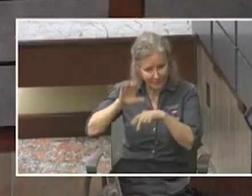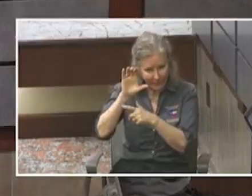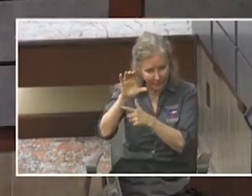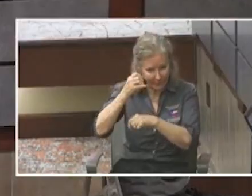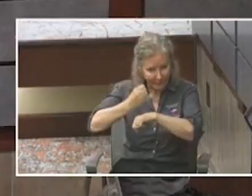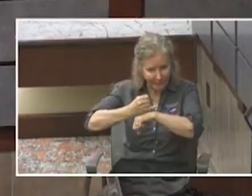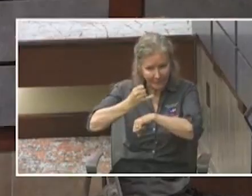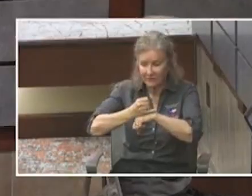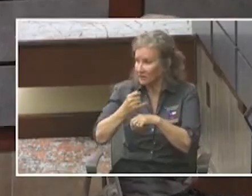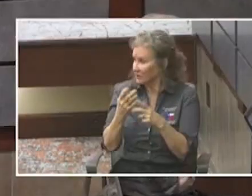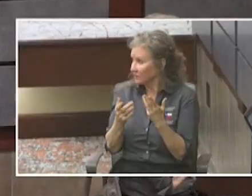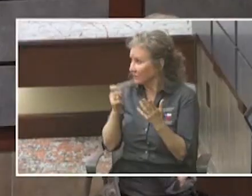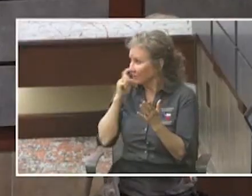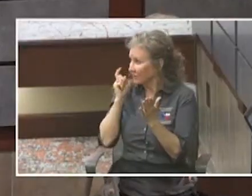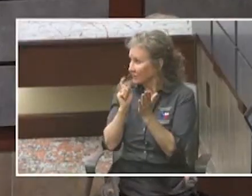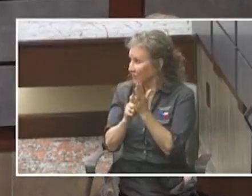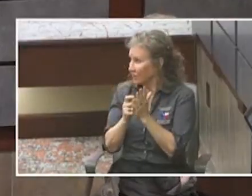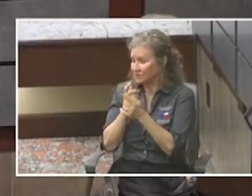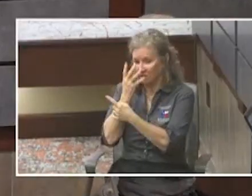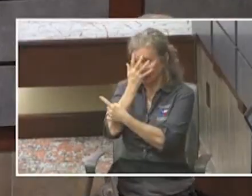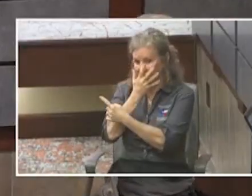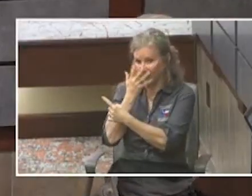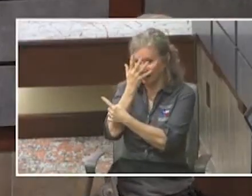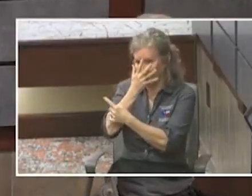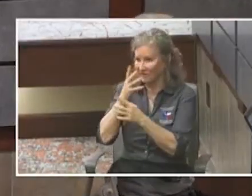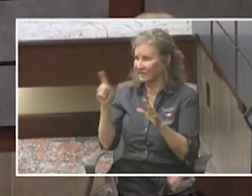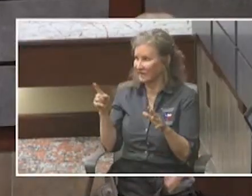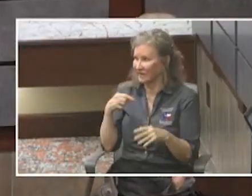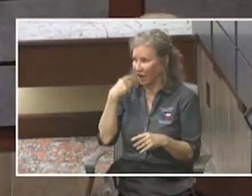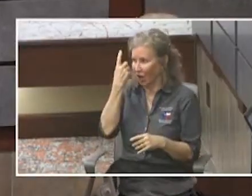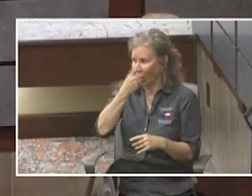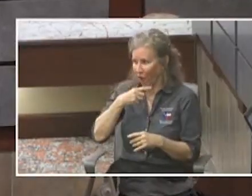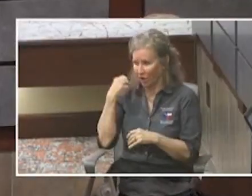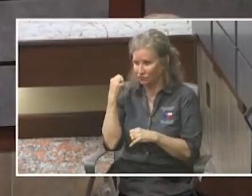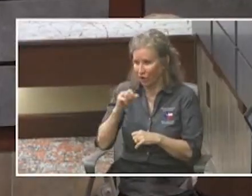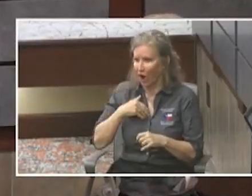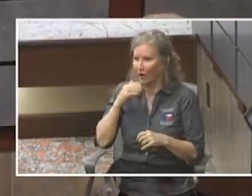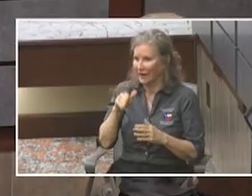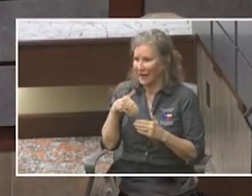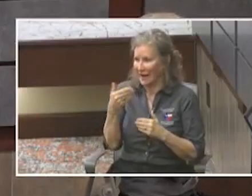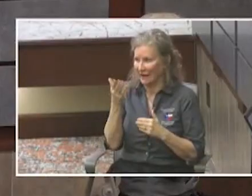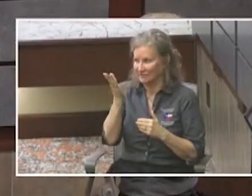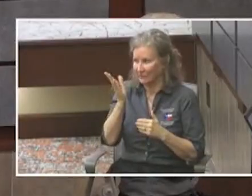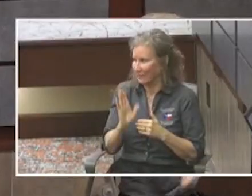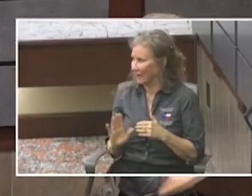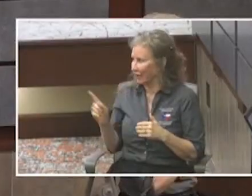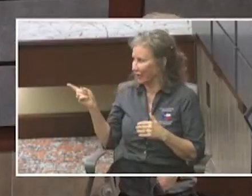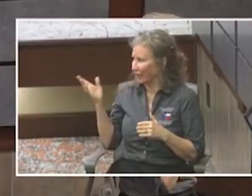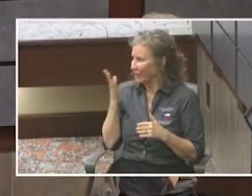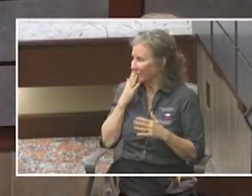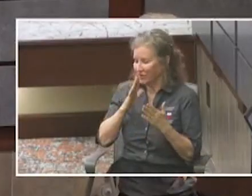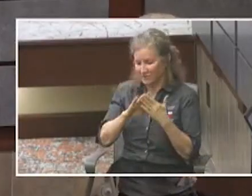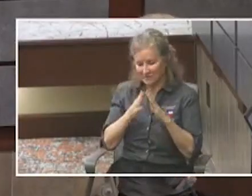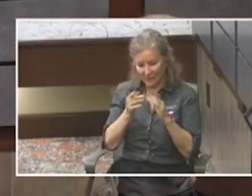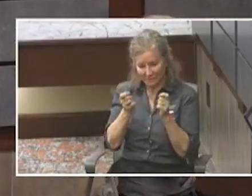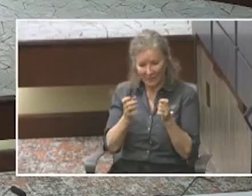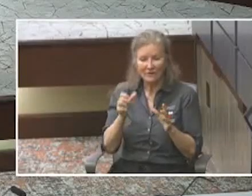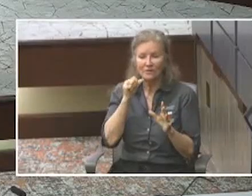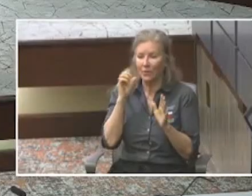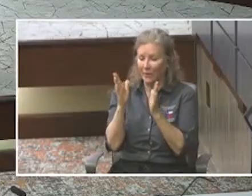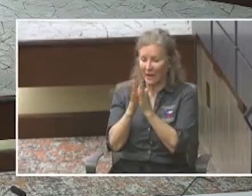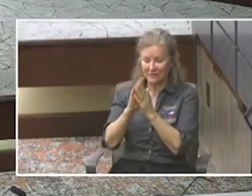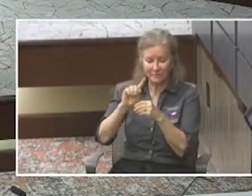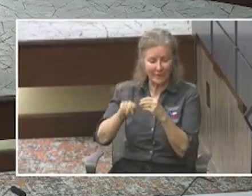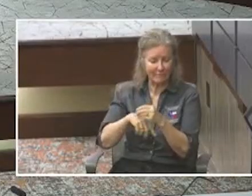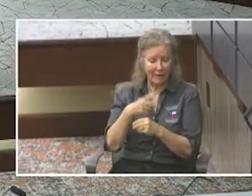attention and notice a family resemblance to our next speaker as well. Yes. Thank you, City Manager. And please do not ask me about